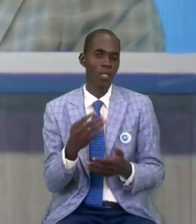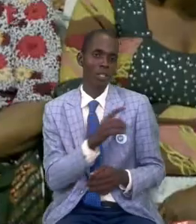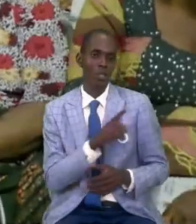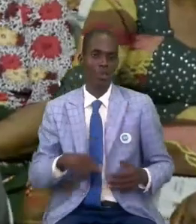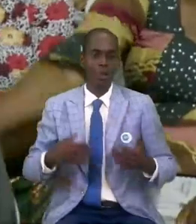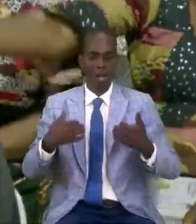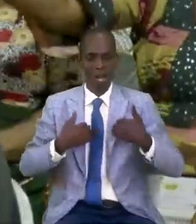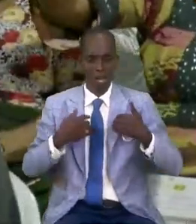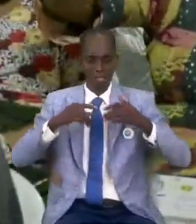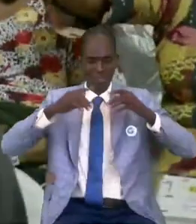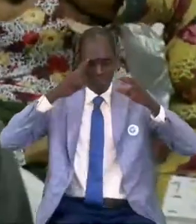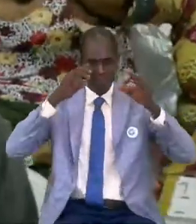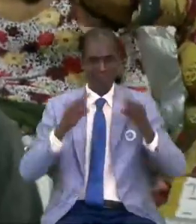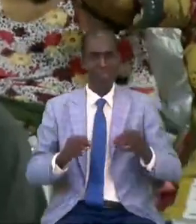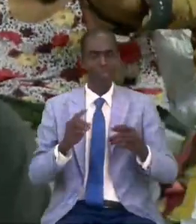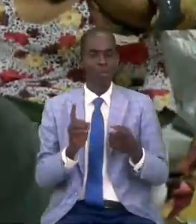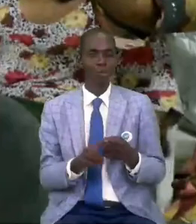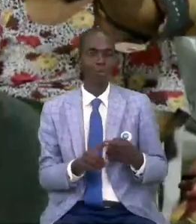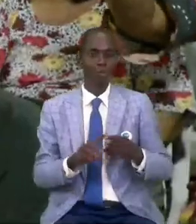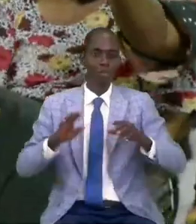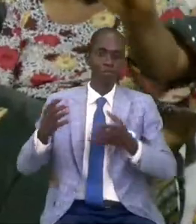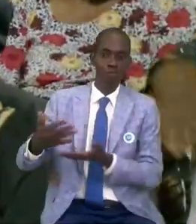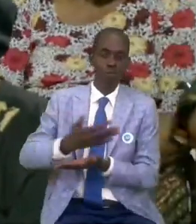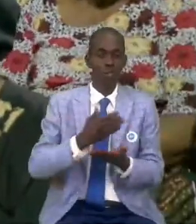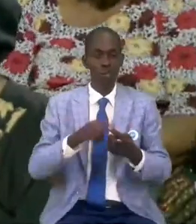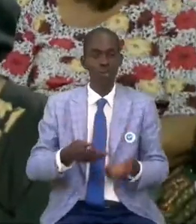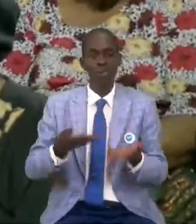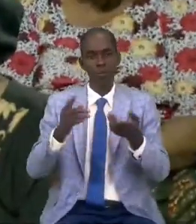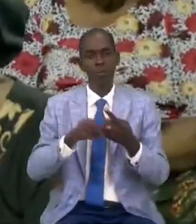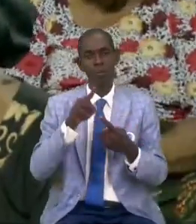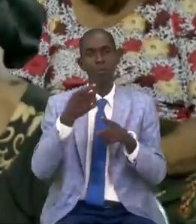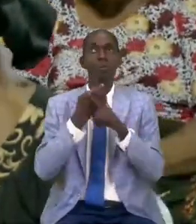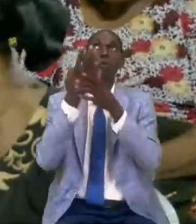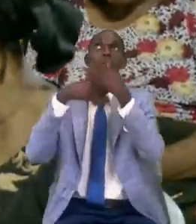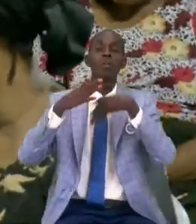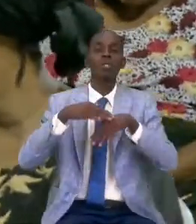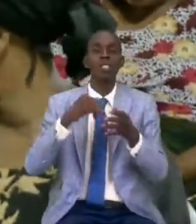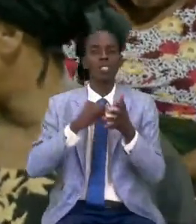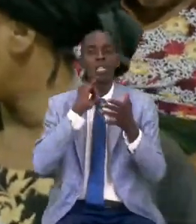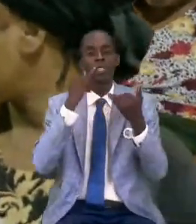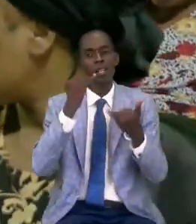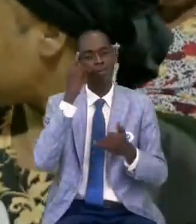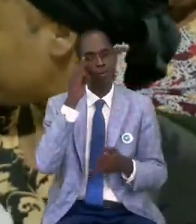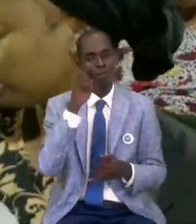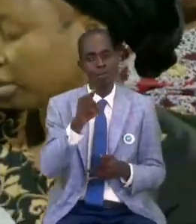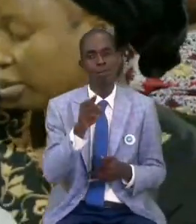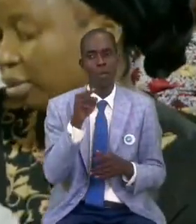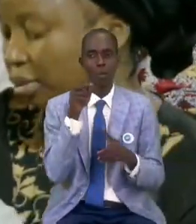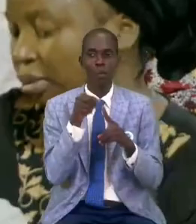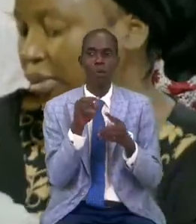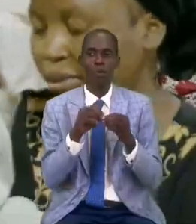you. I'm coming to point number three. But as I come to number three, and since we